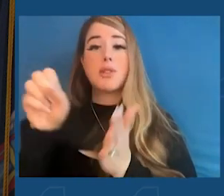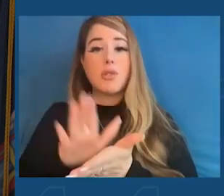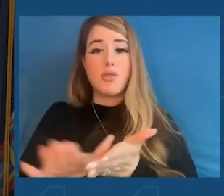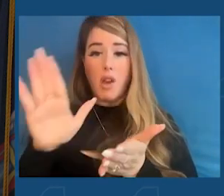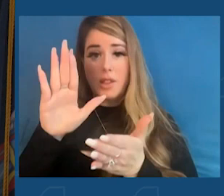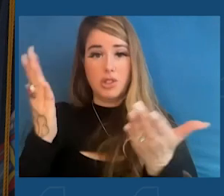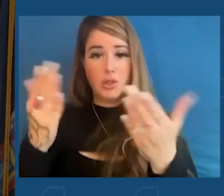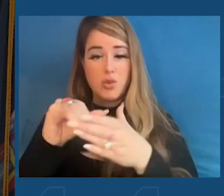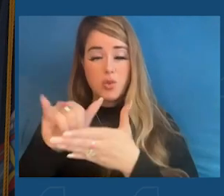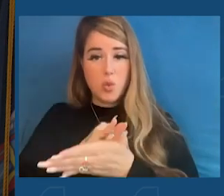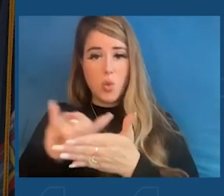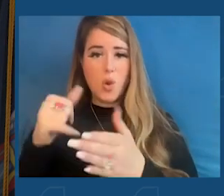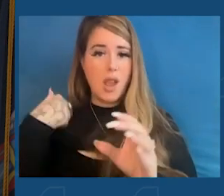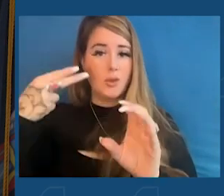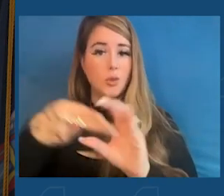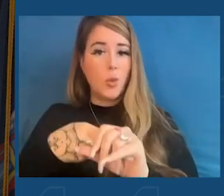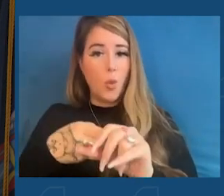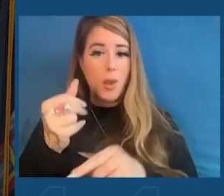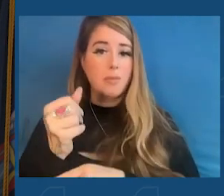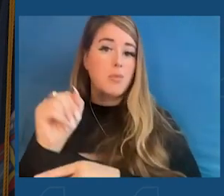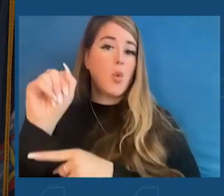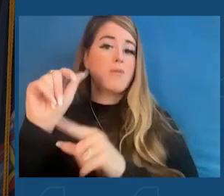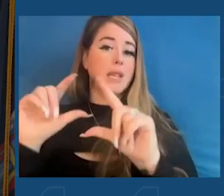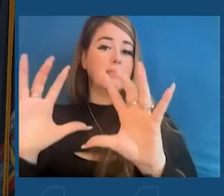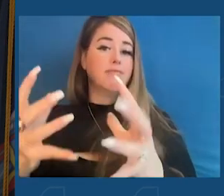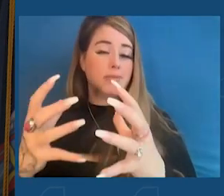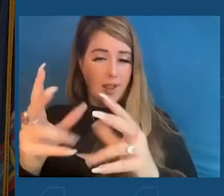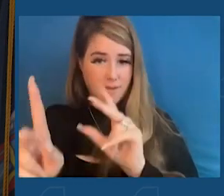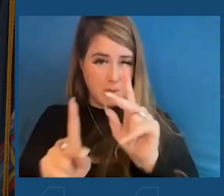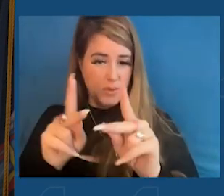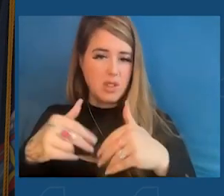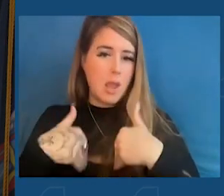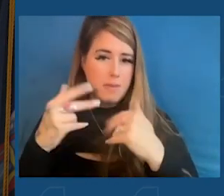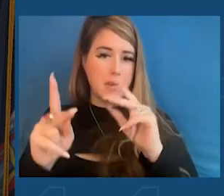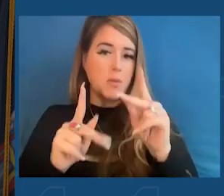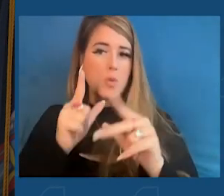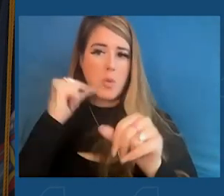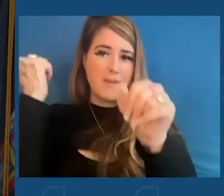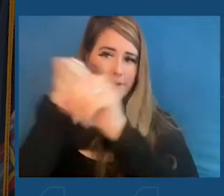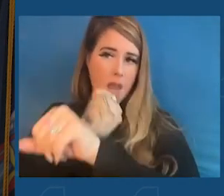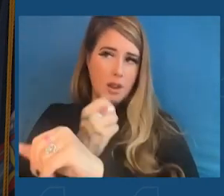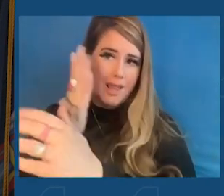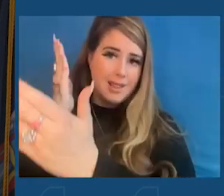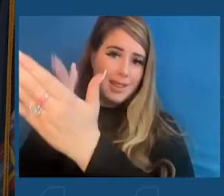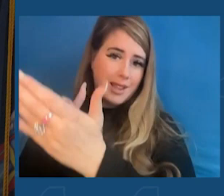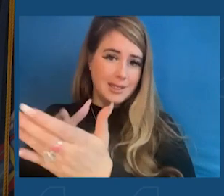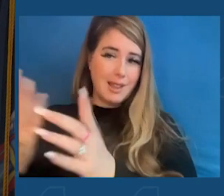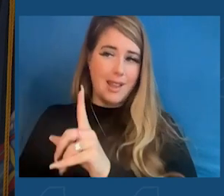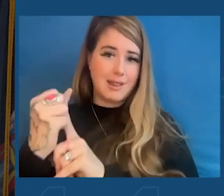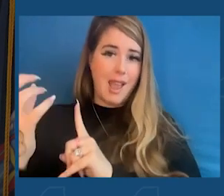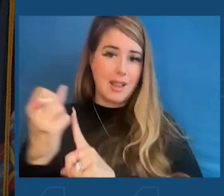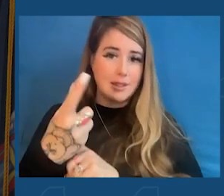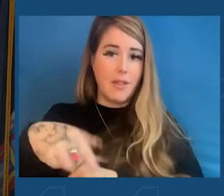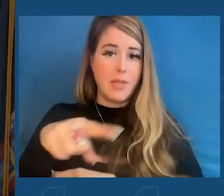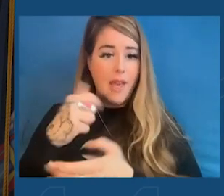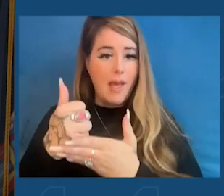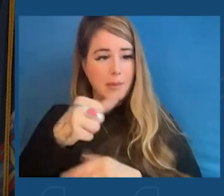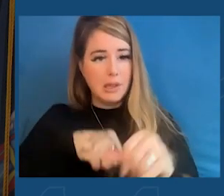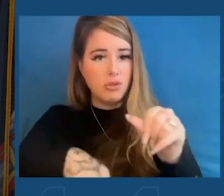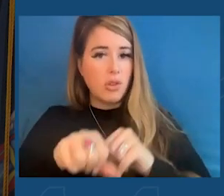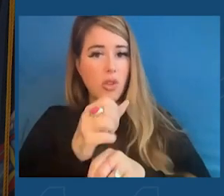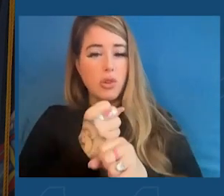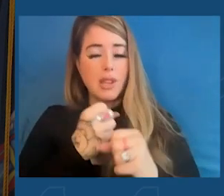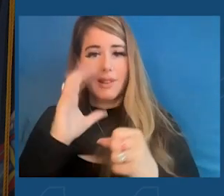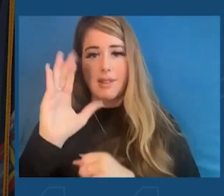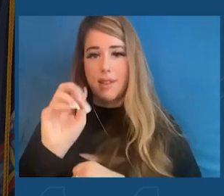I joined a movement of young people fighting against these attacks and helping each other access care. We